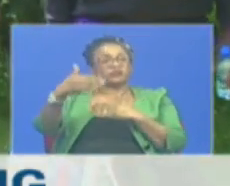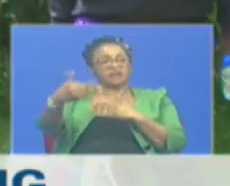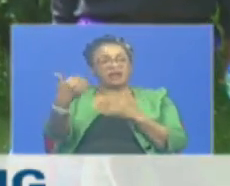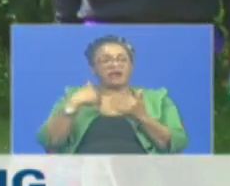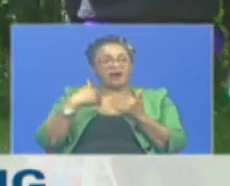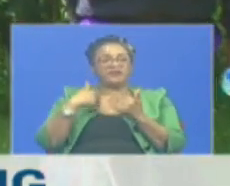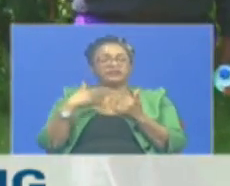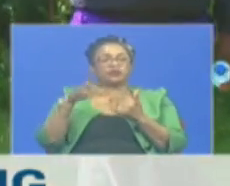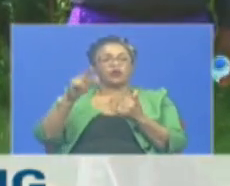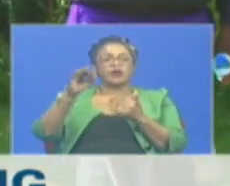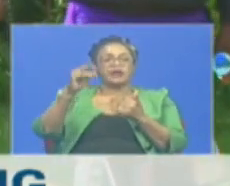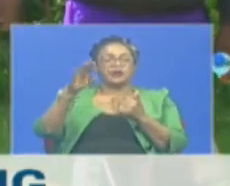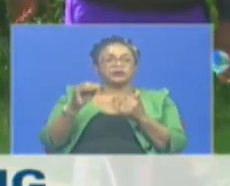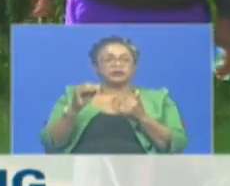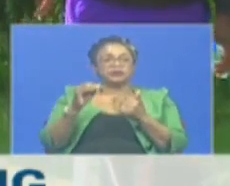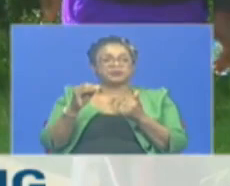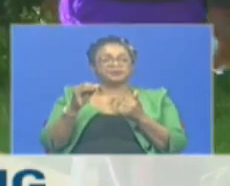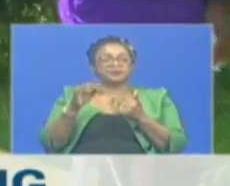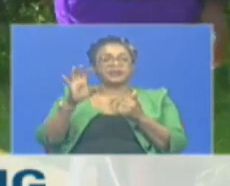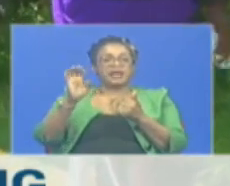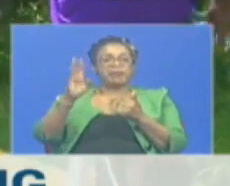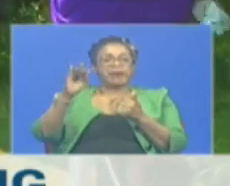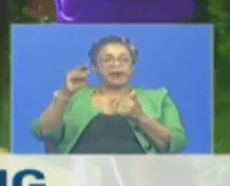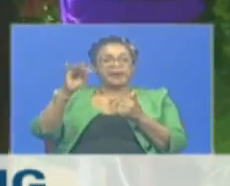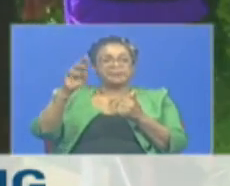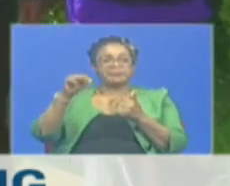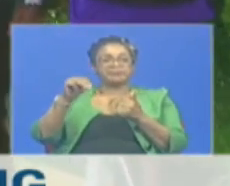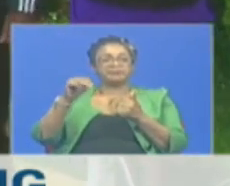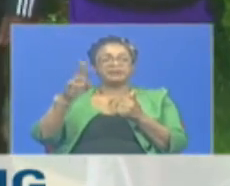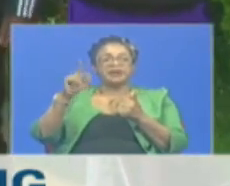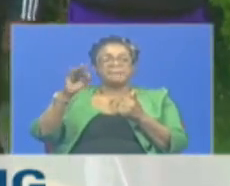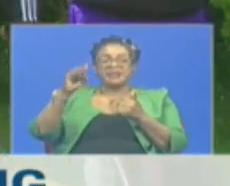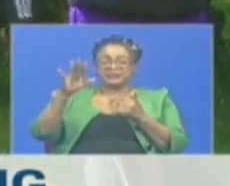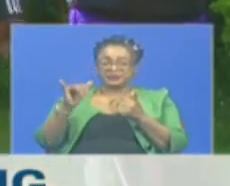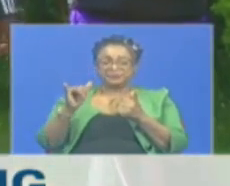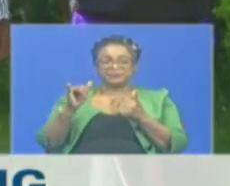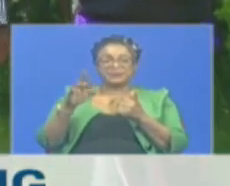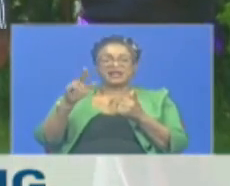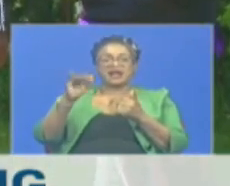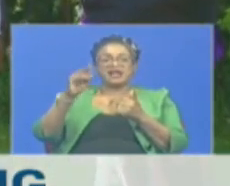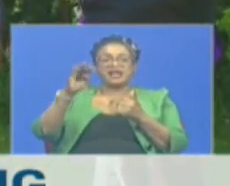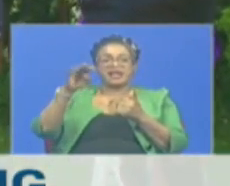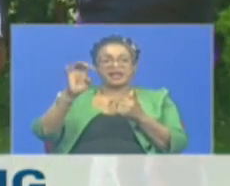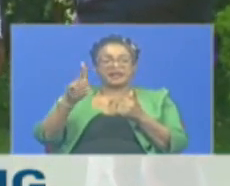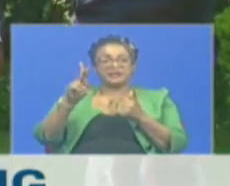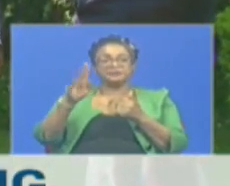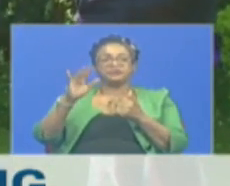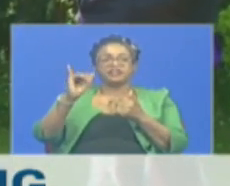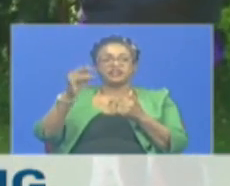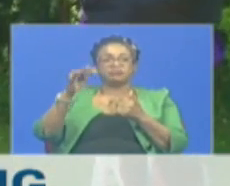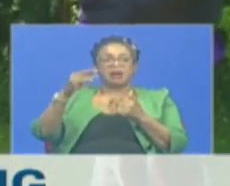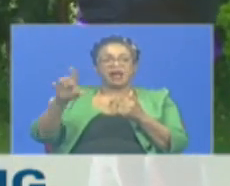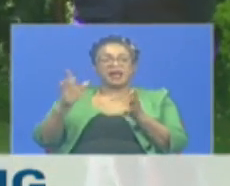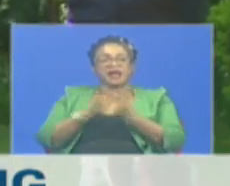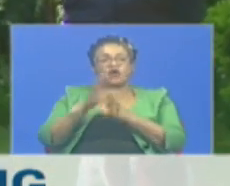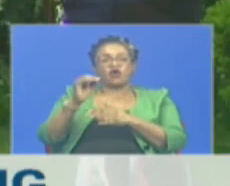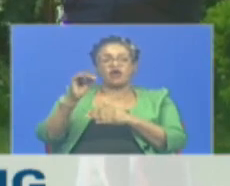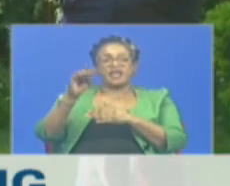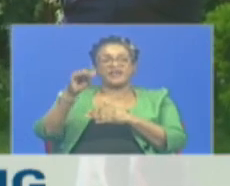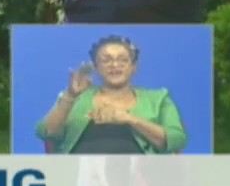prodigies Kevin Cheruiyot, Ibrahim Kibet, Petty Ananda, Ryan Randiek, Ismail Changawa, and Olivier Kigotho.